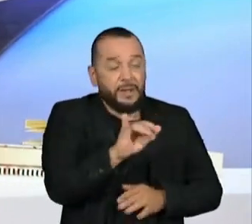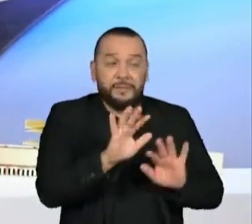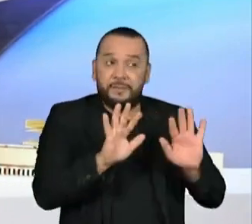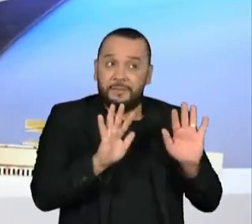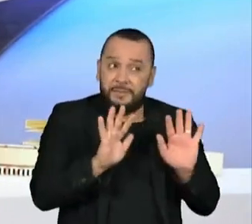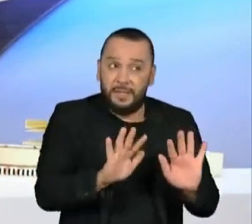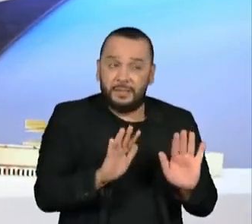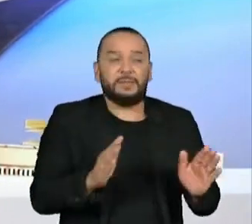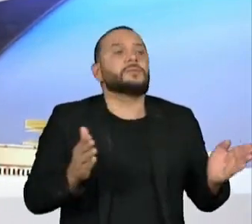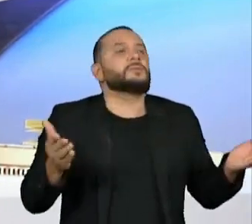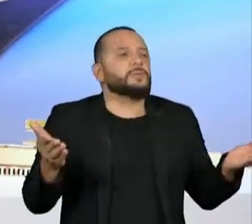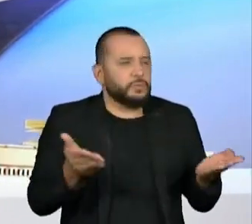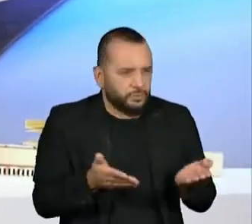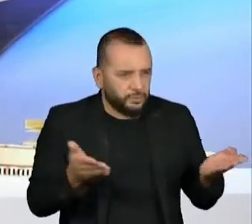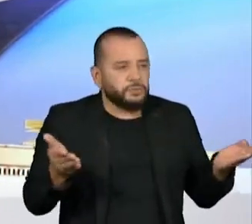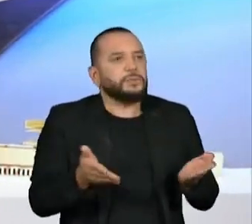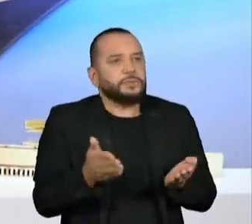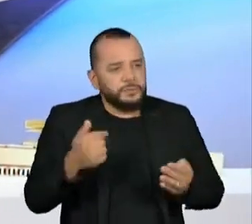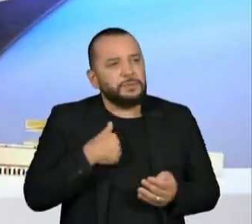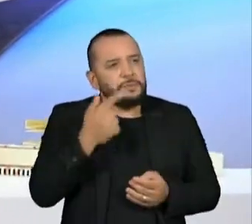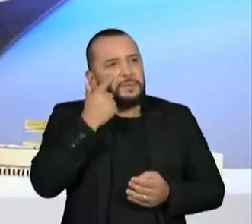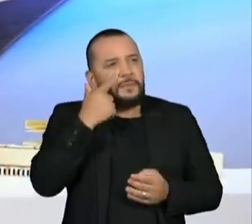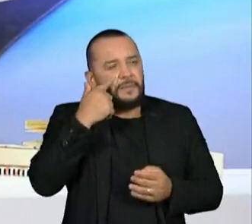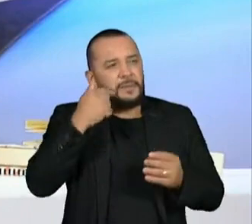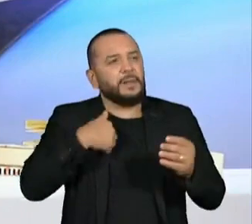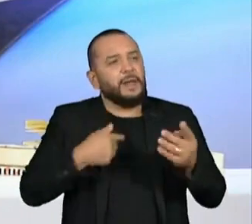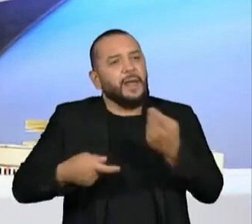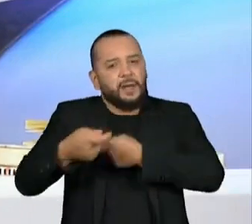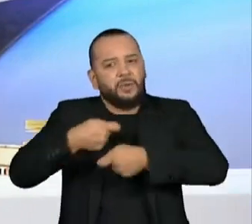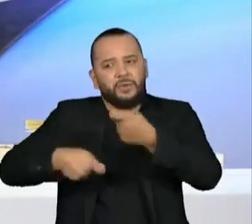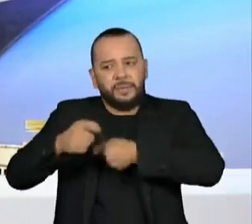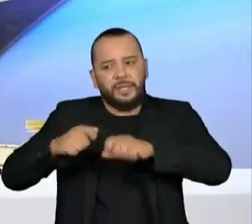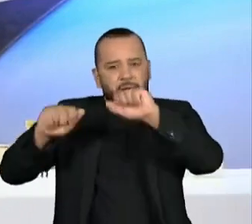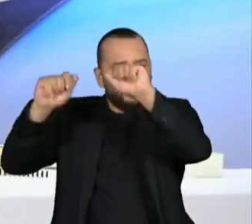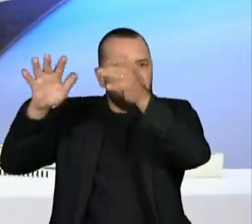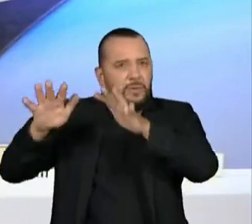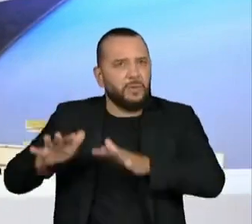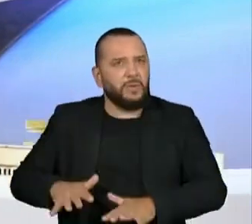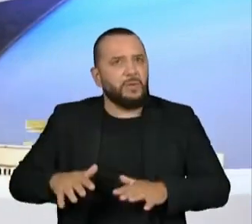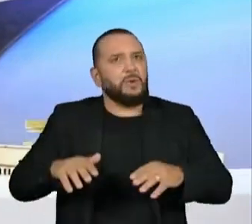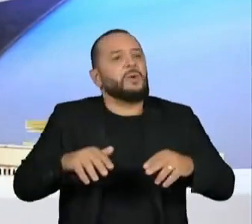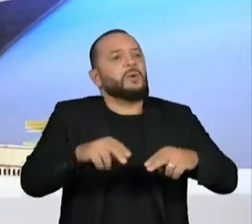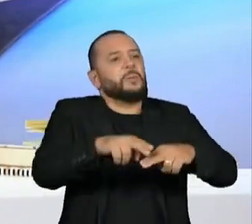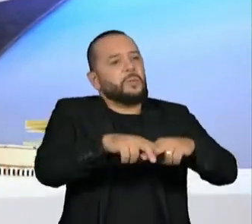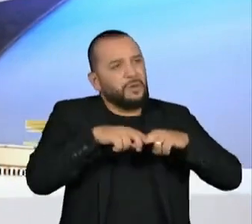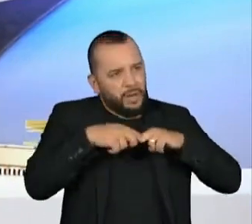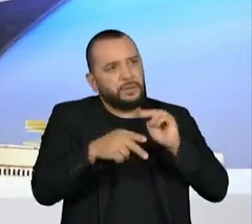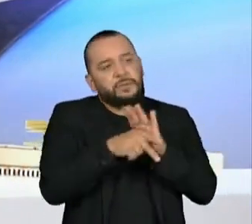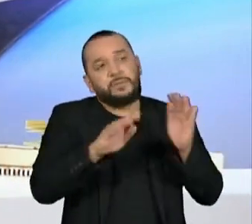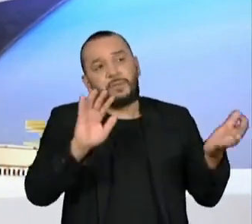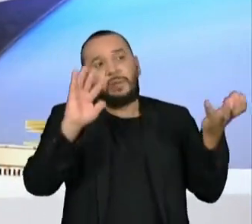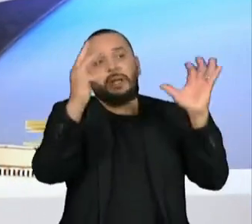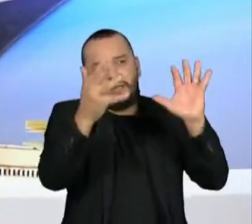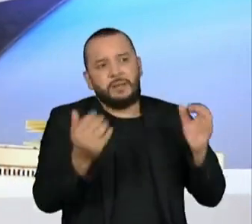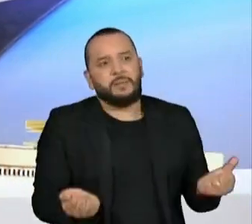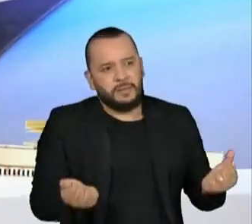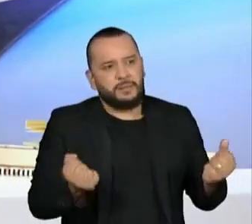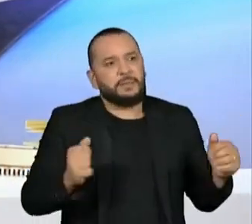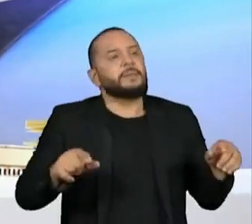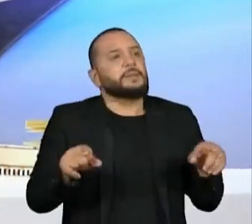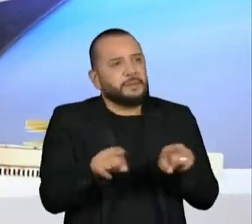vê hoje diversas consequências econômicas do aquecimento global, com impacto